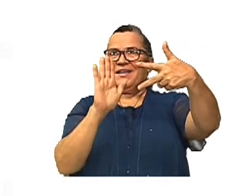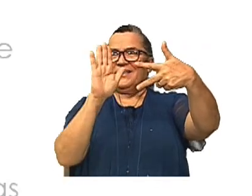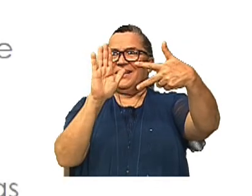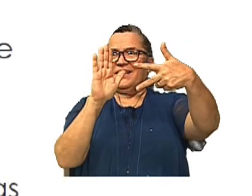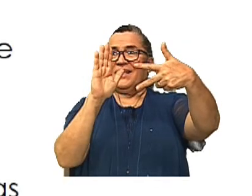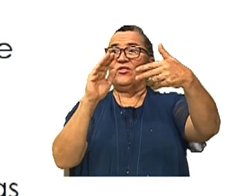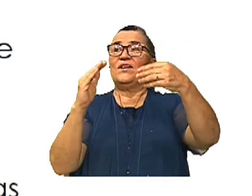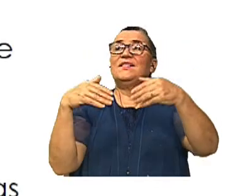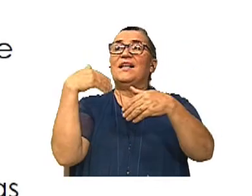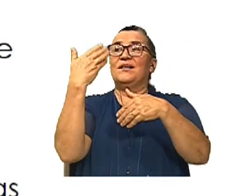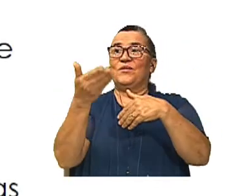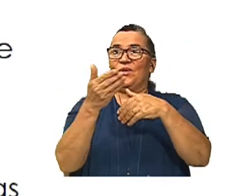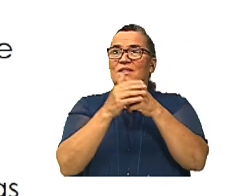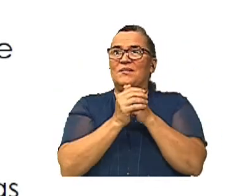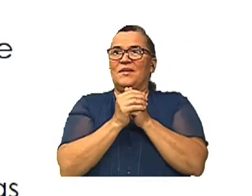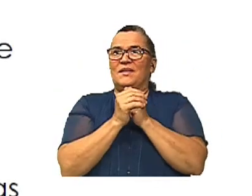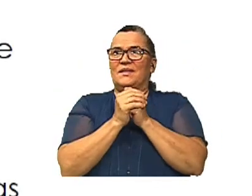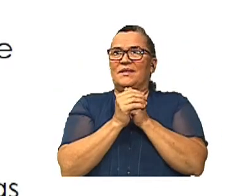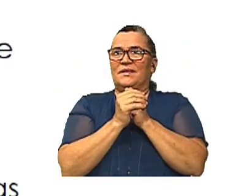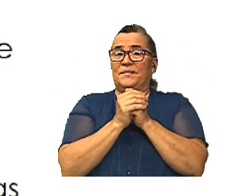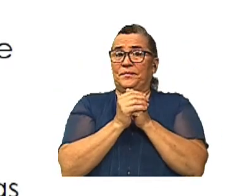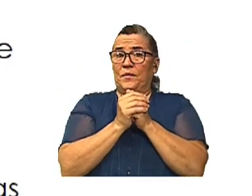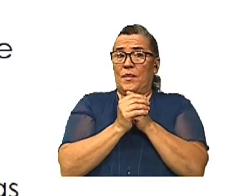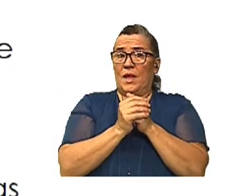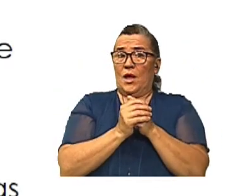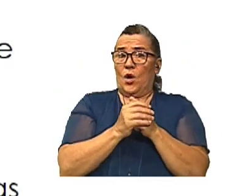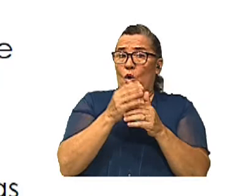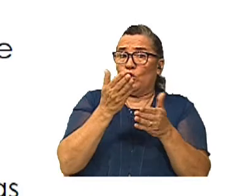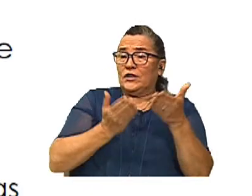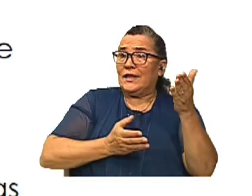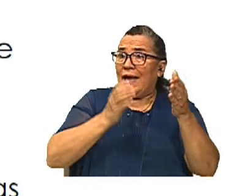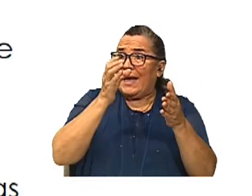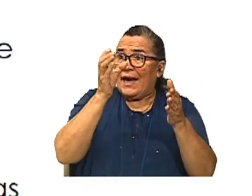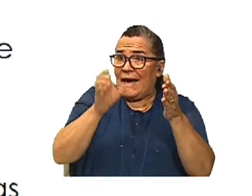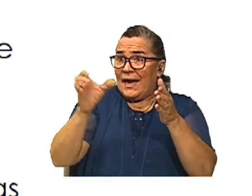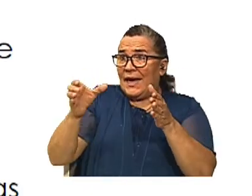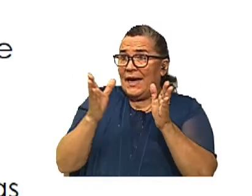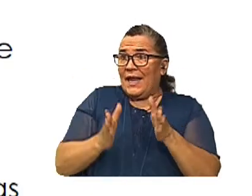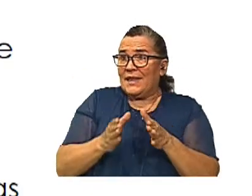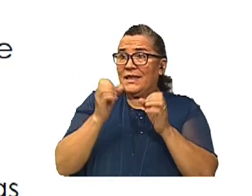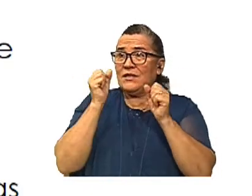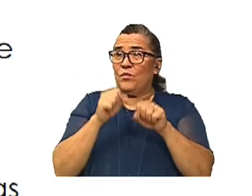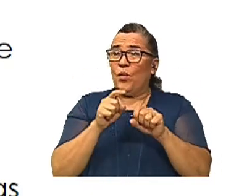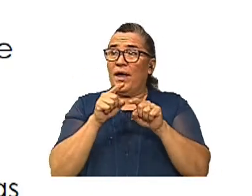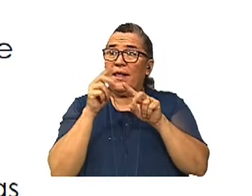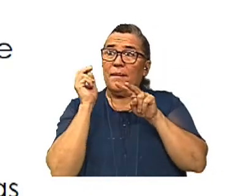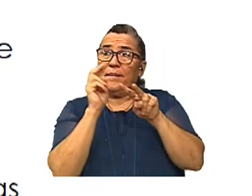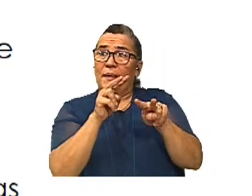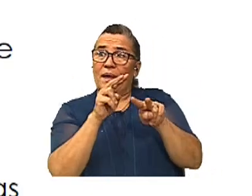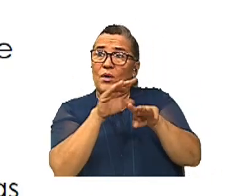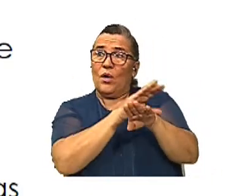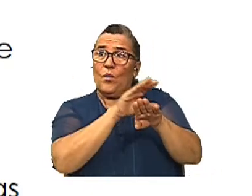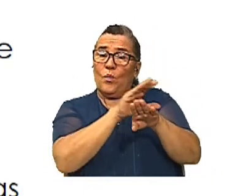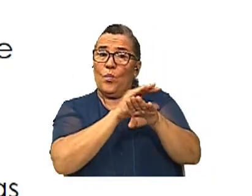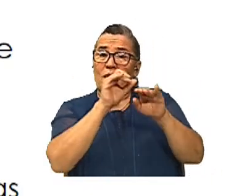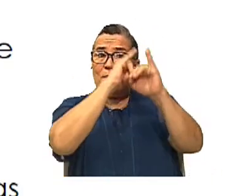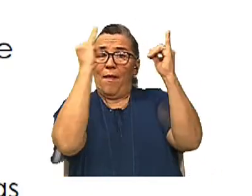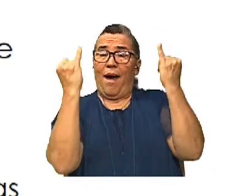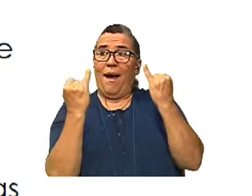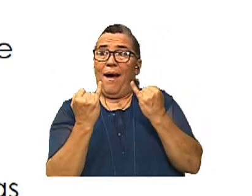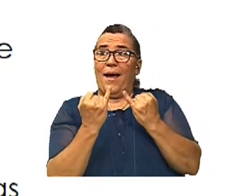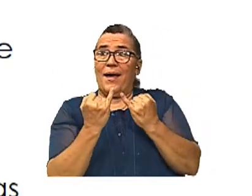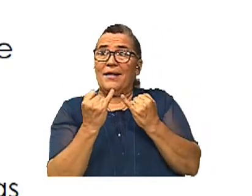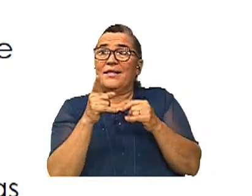go to the next one. Customers can then see a computer image of what they would